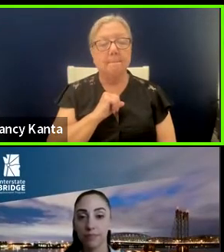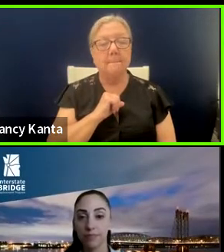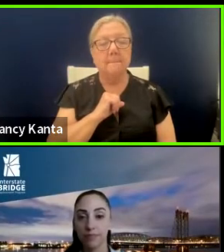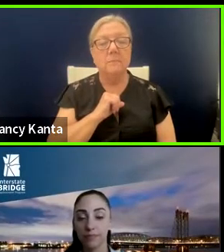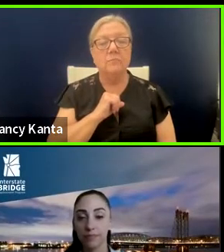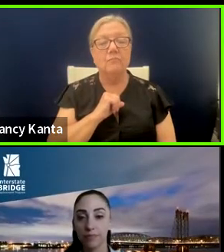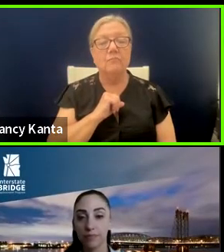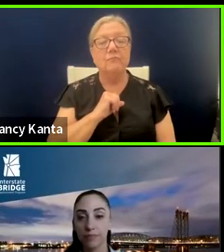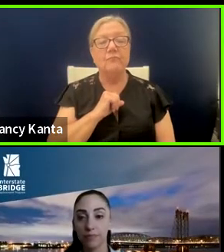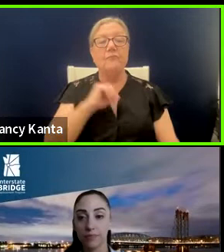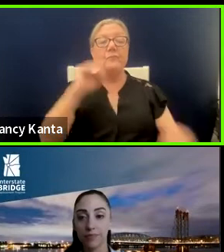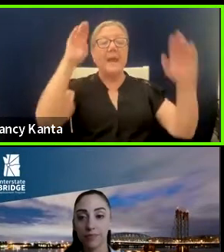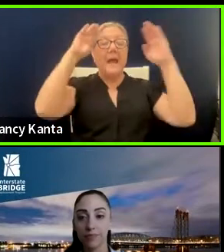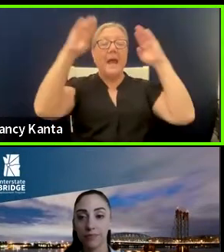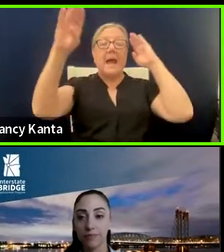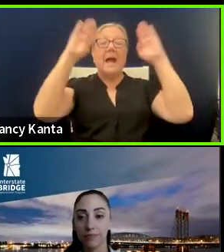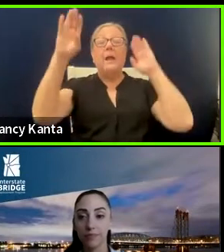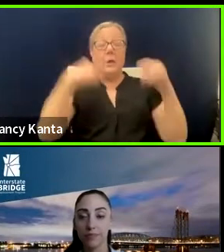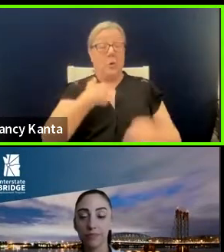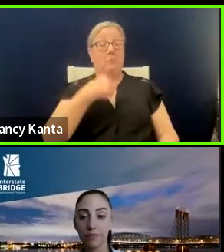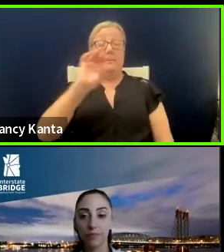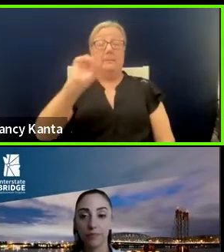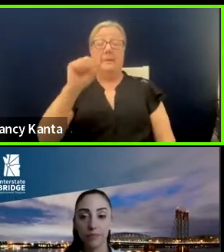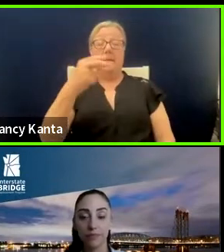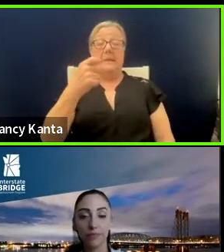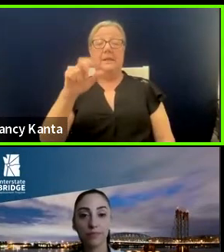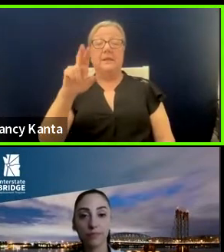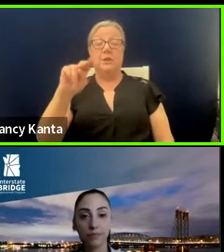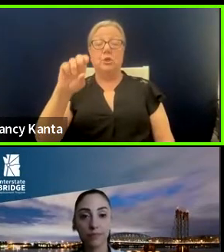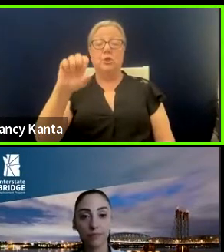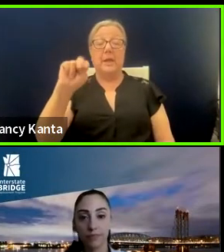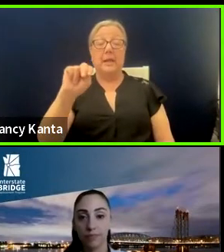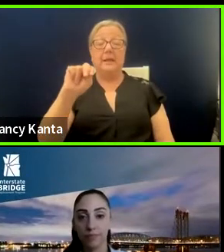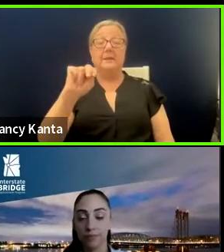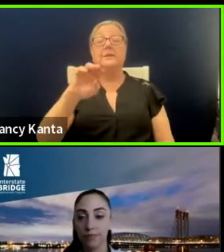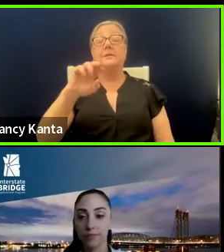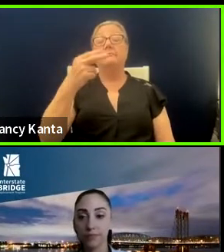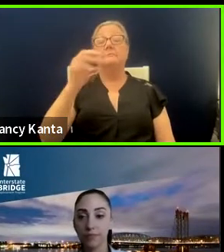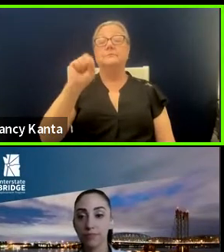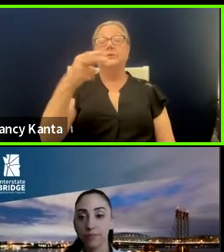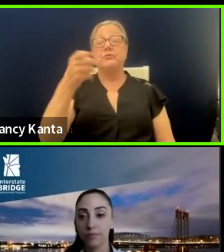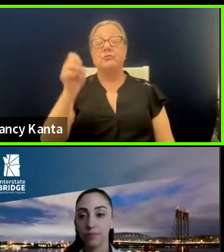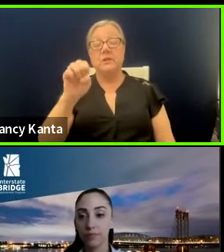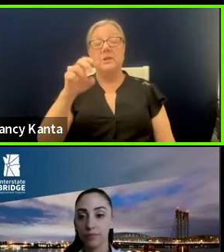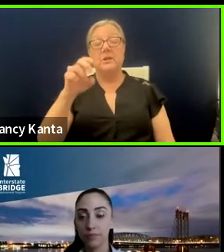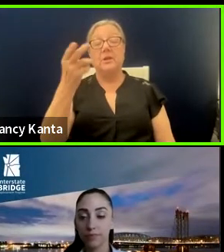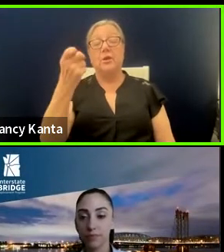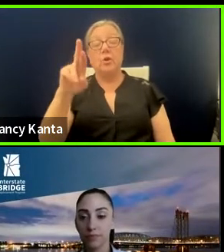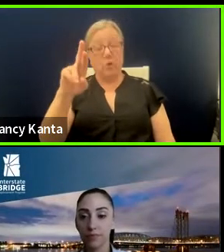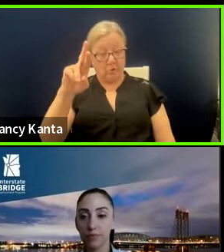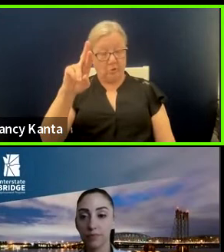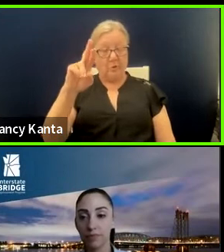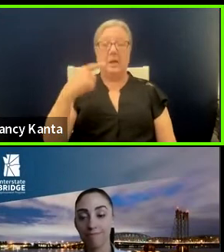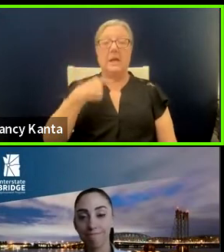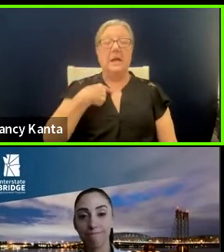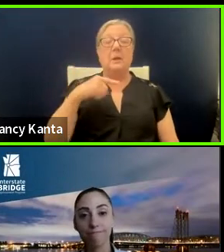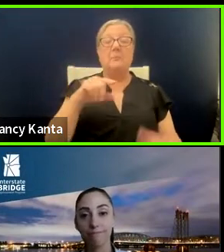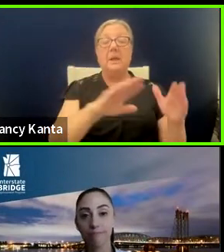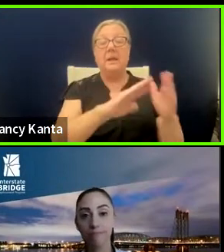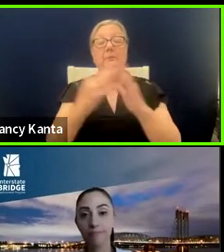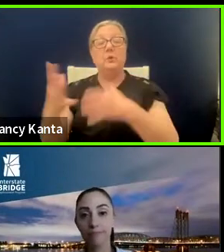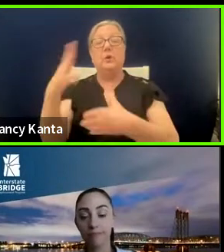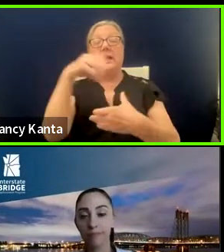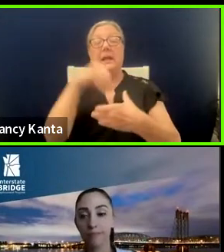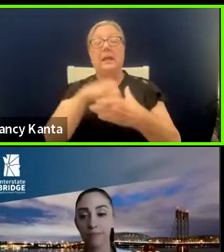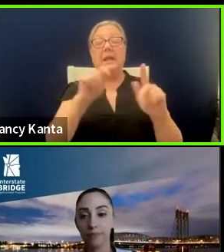Hello, Shannon Singleton. My pronouns are she and her, and I am on the community. I'm the community engagement lead for IBR,